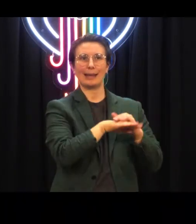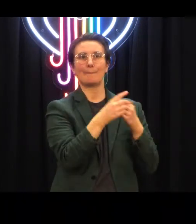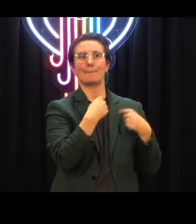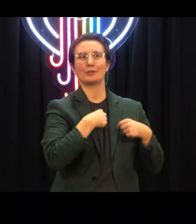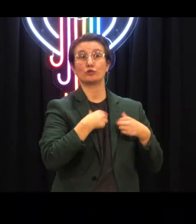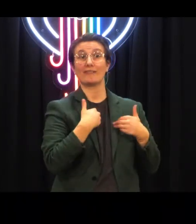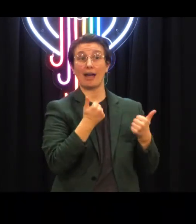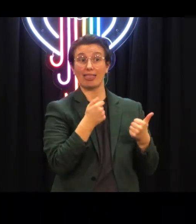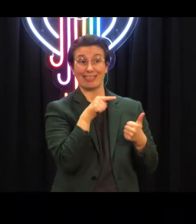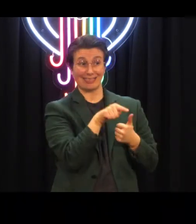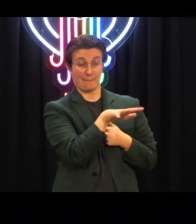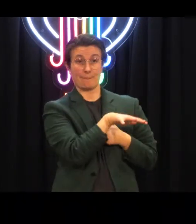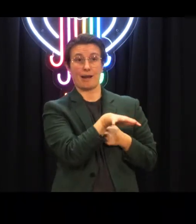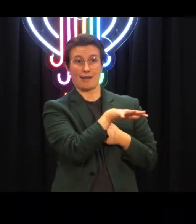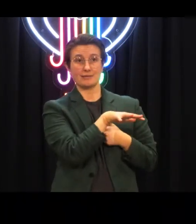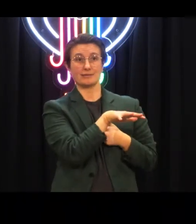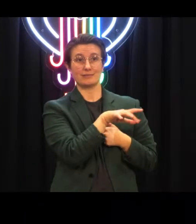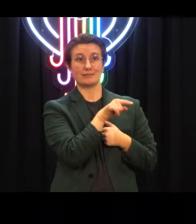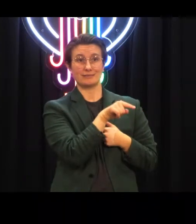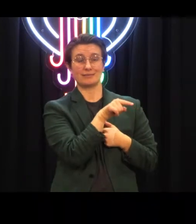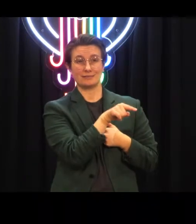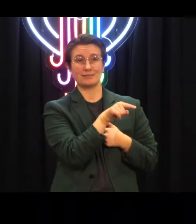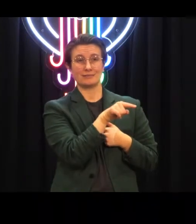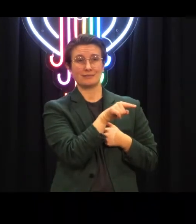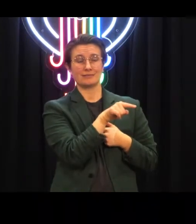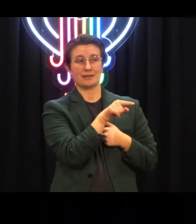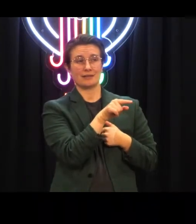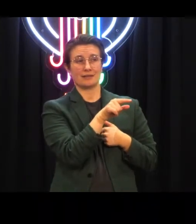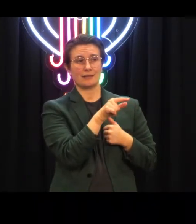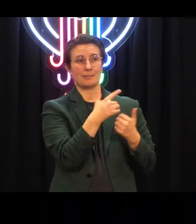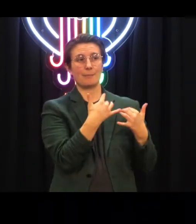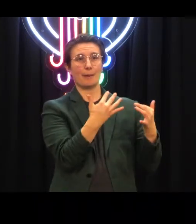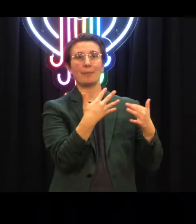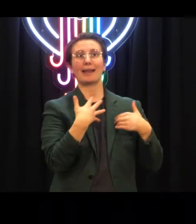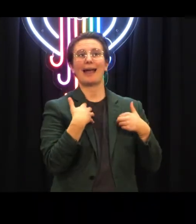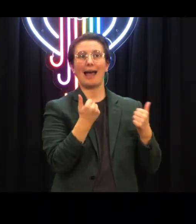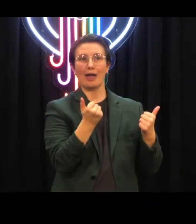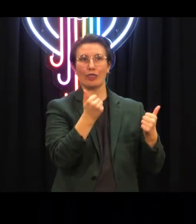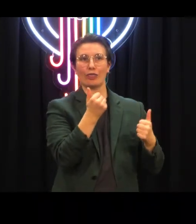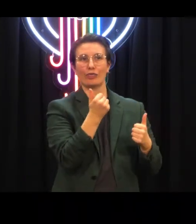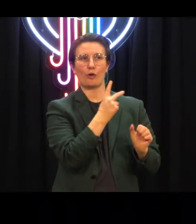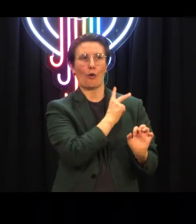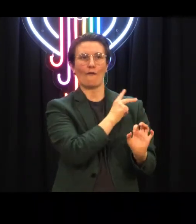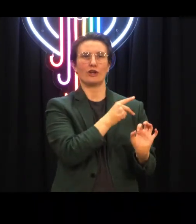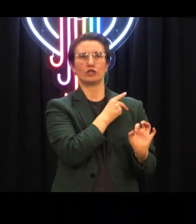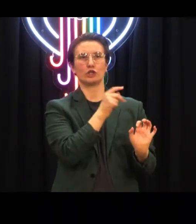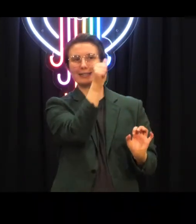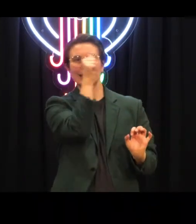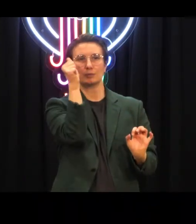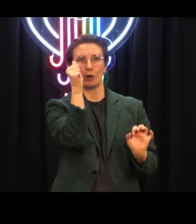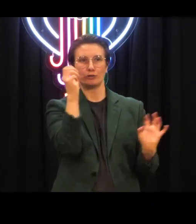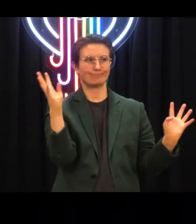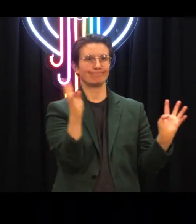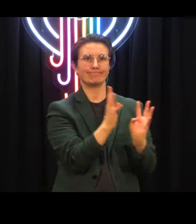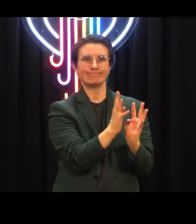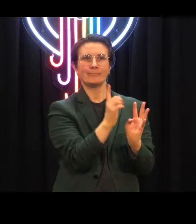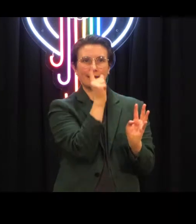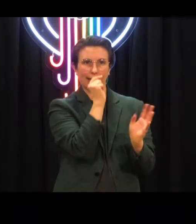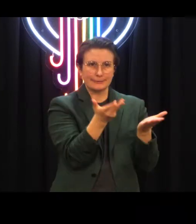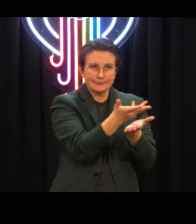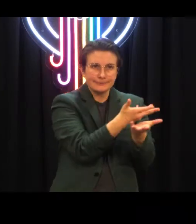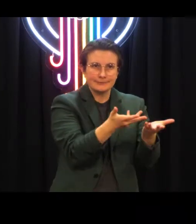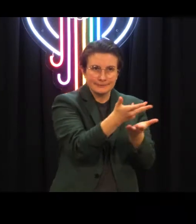are well versed in COVID and many other infectious diseases will also be able to benefit from strengthened